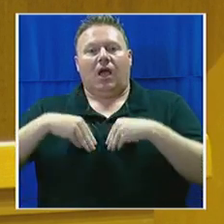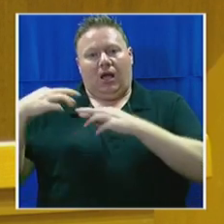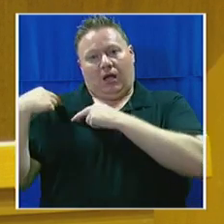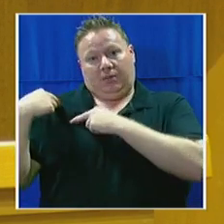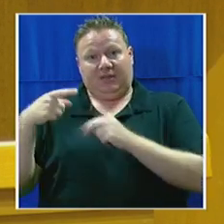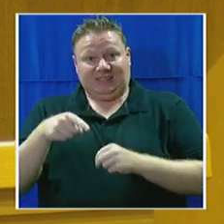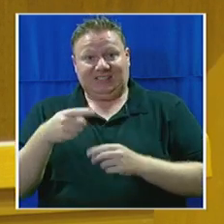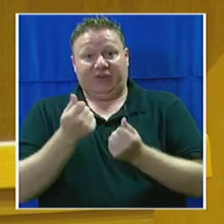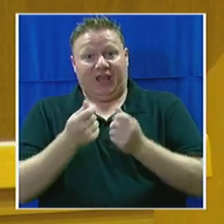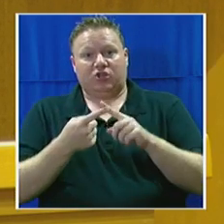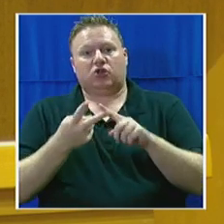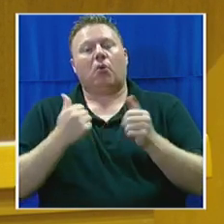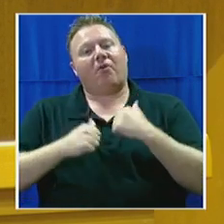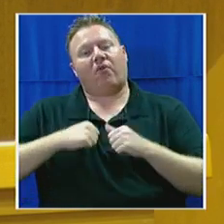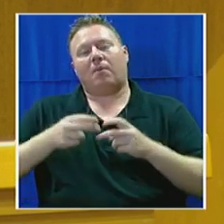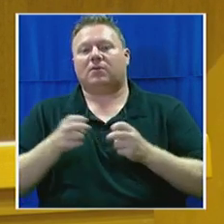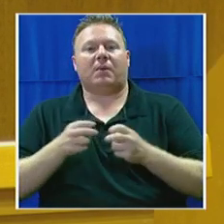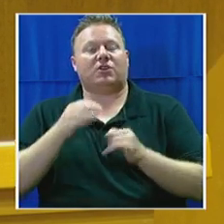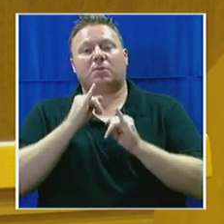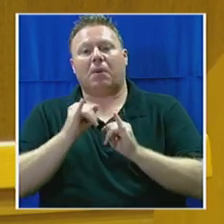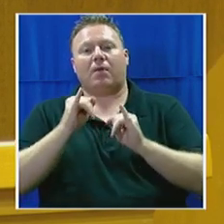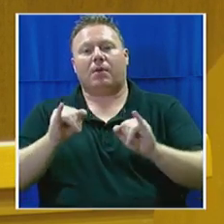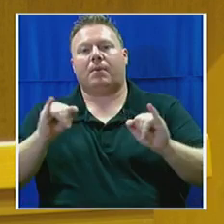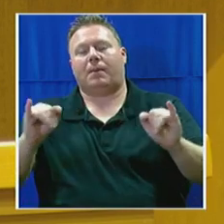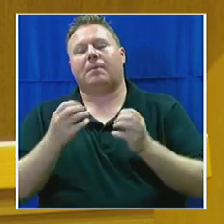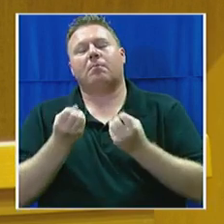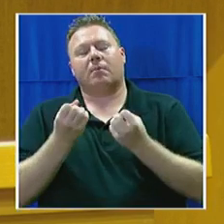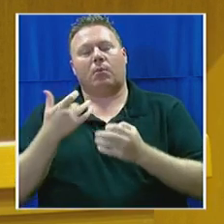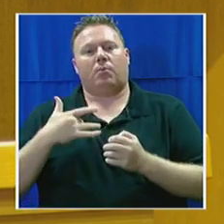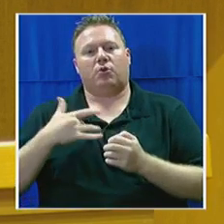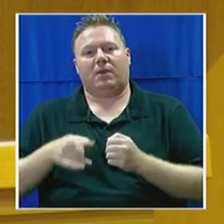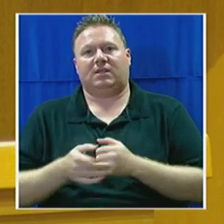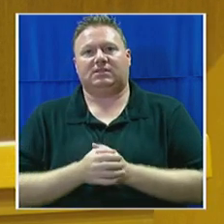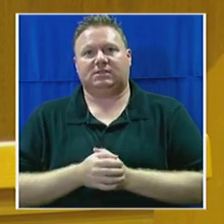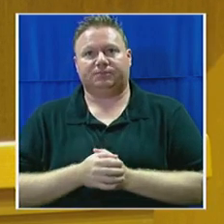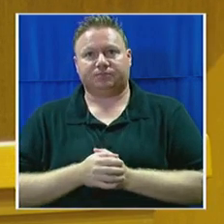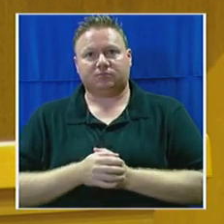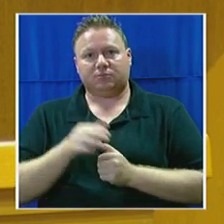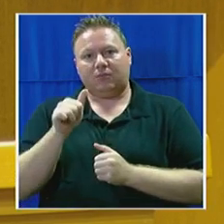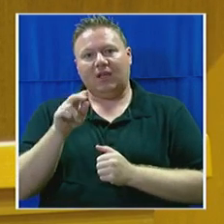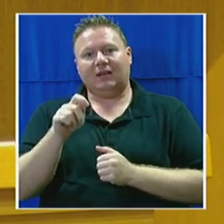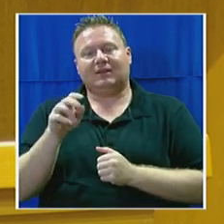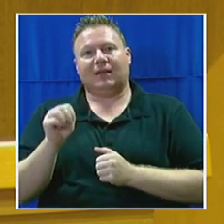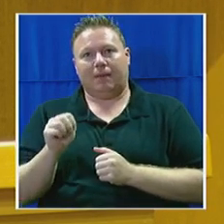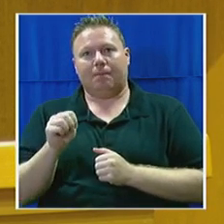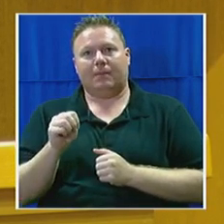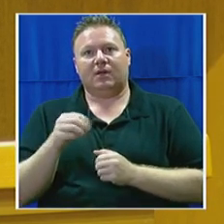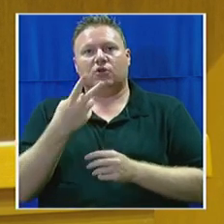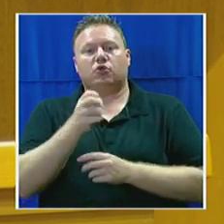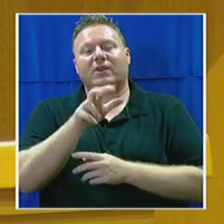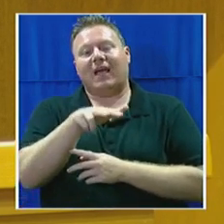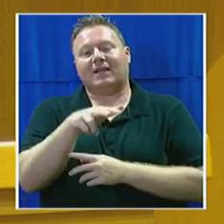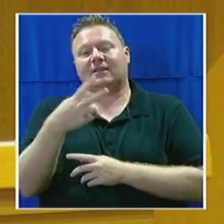and performance management continues to worsen in most municipalities. ATM awaits the 2018-19 results